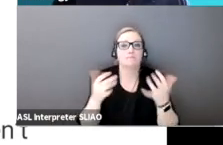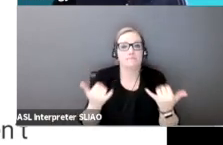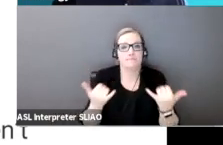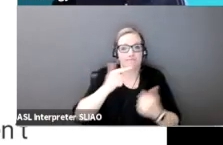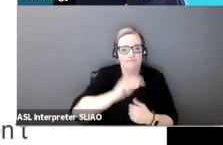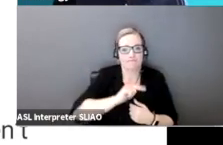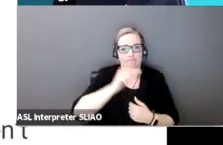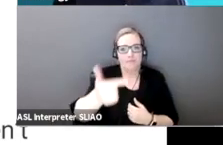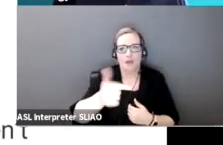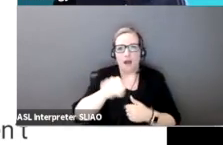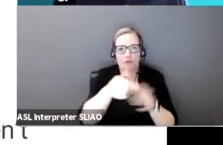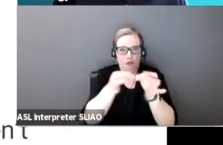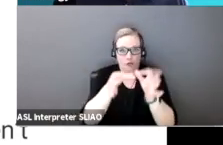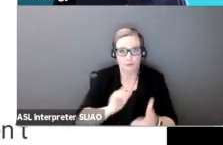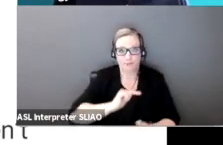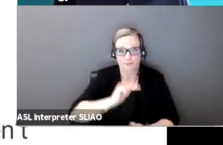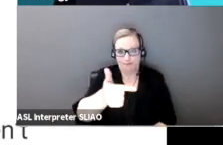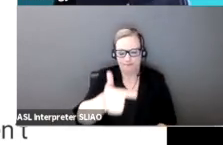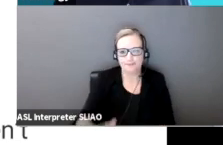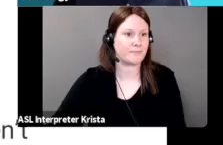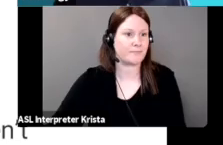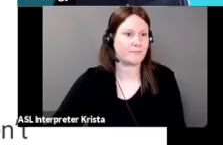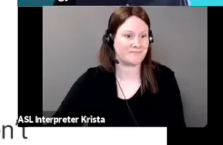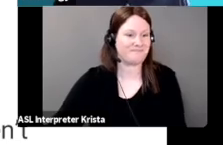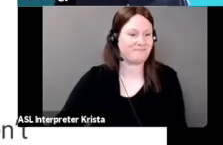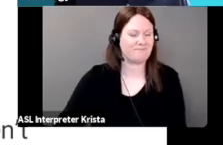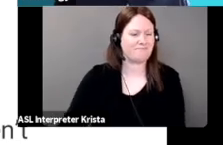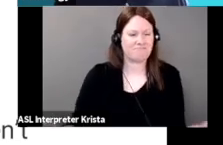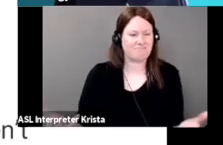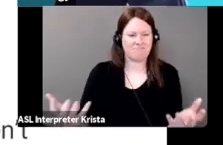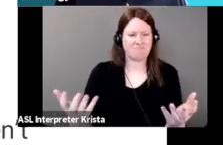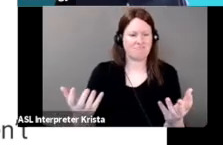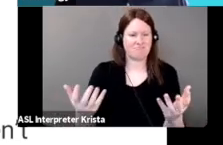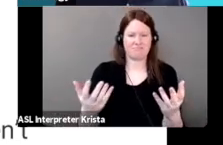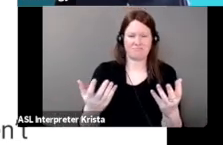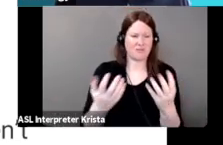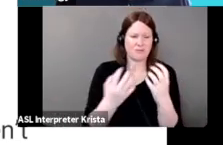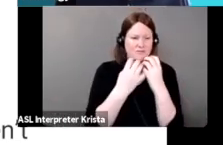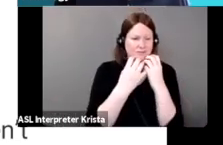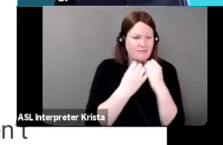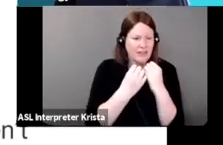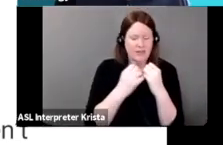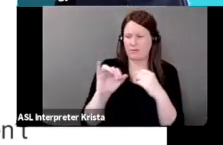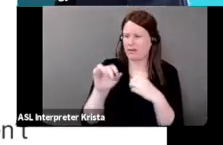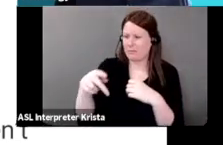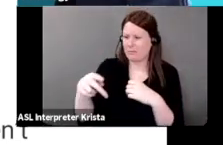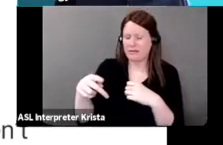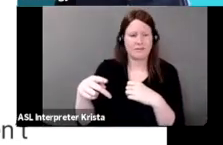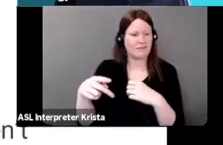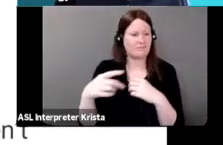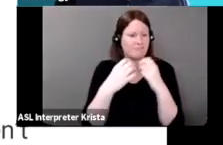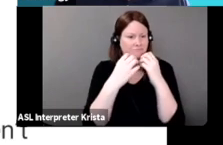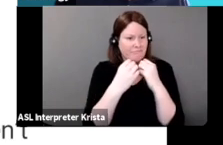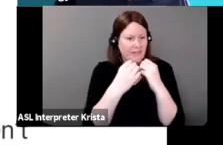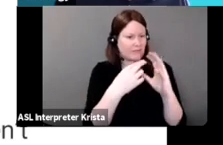So what is the value of IP? What is the value of registering IP? Well, first of all, it's a